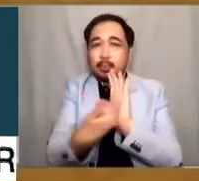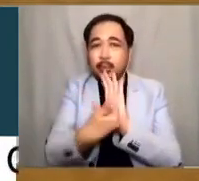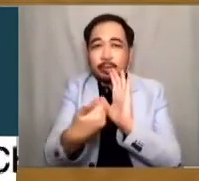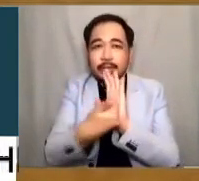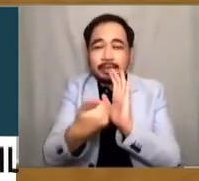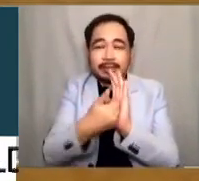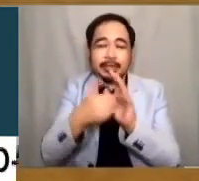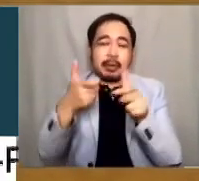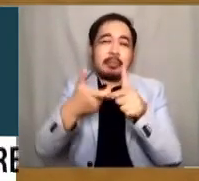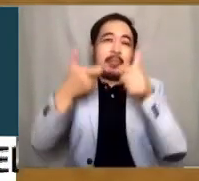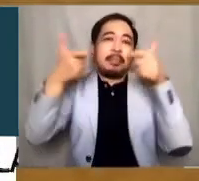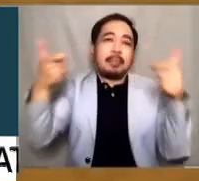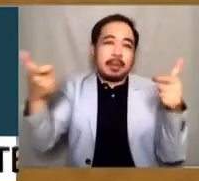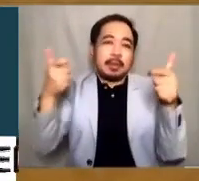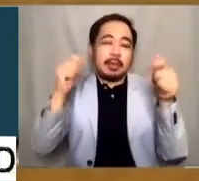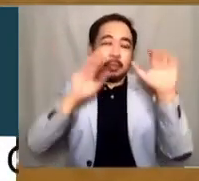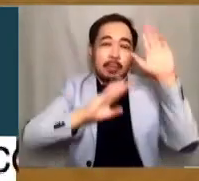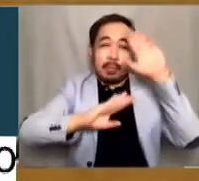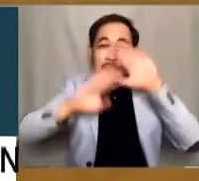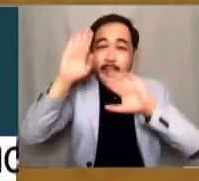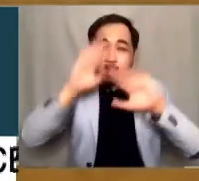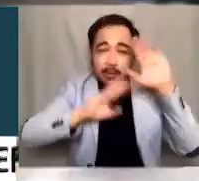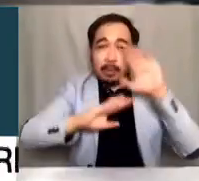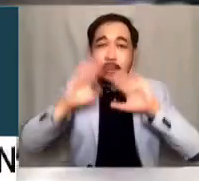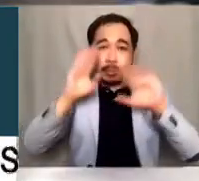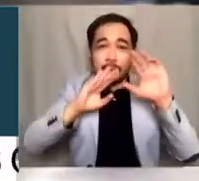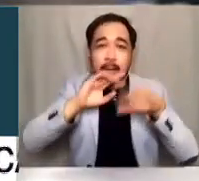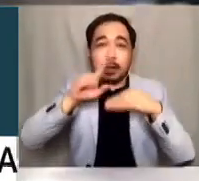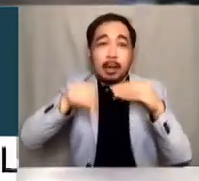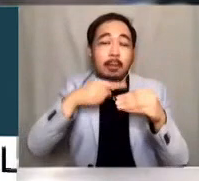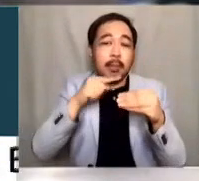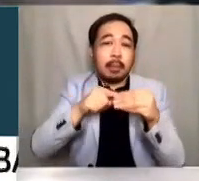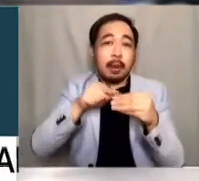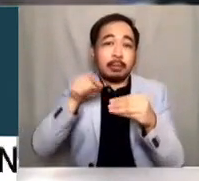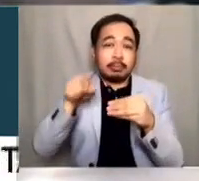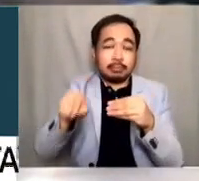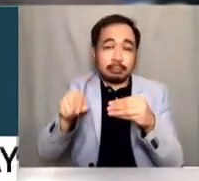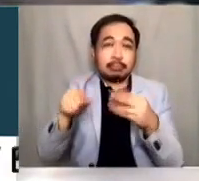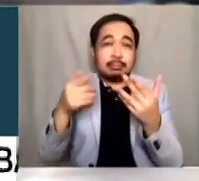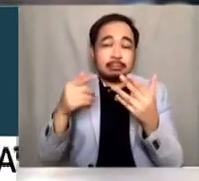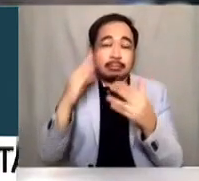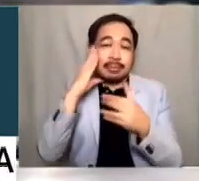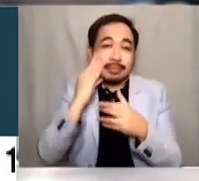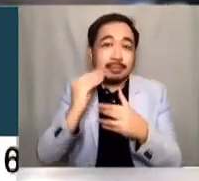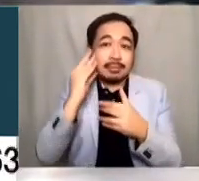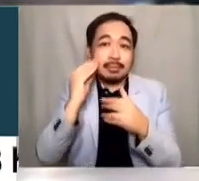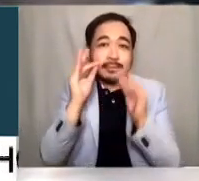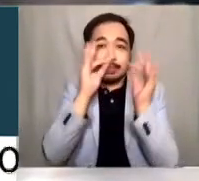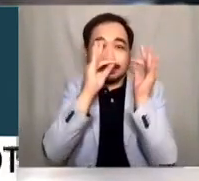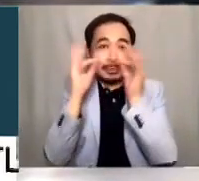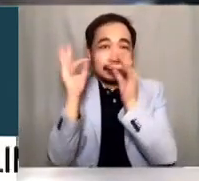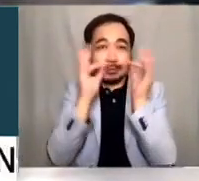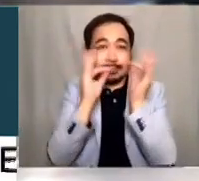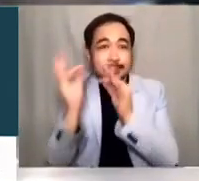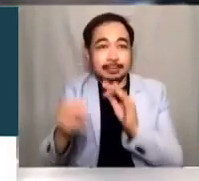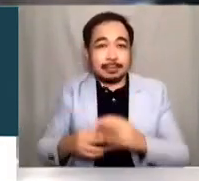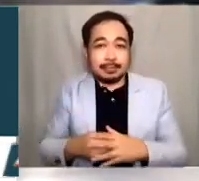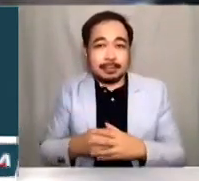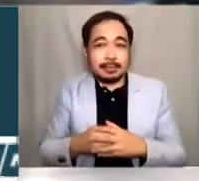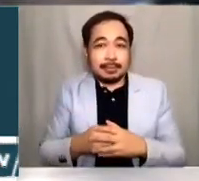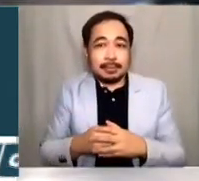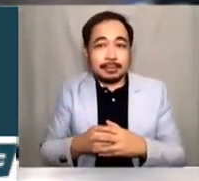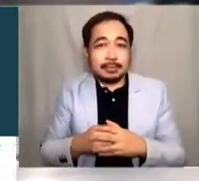enormity and the weight of the problem that we bear. The